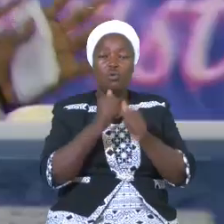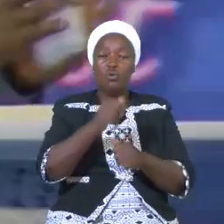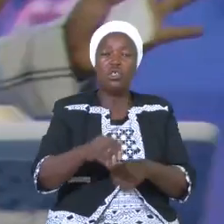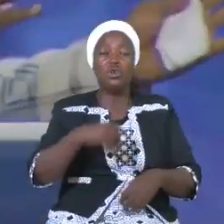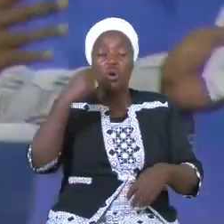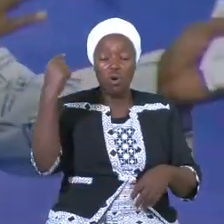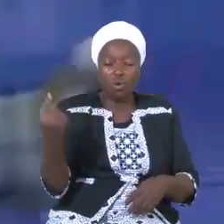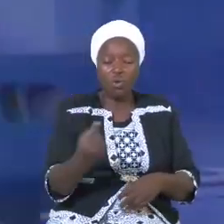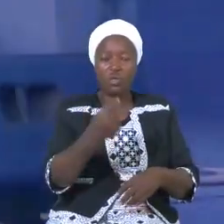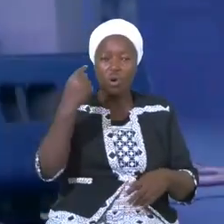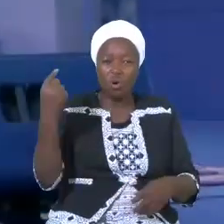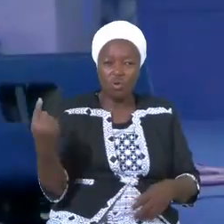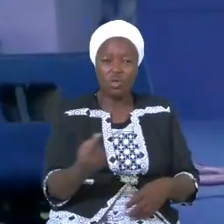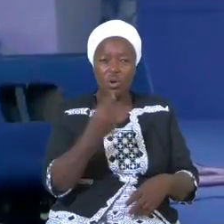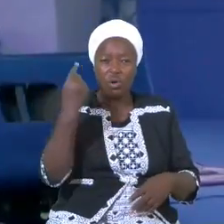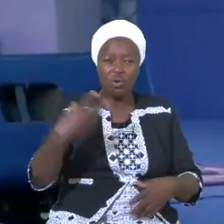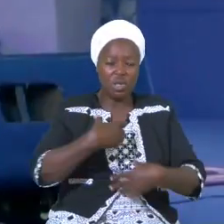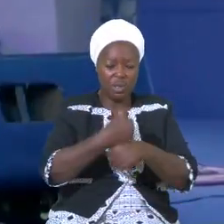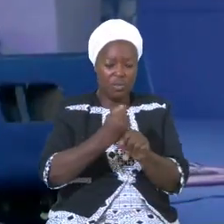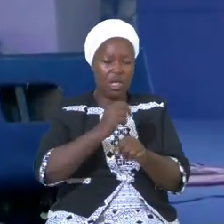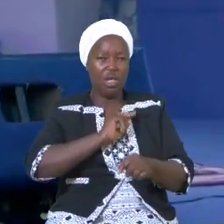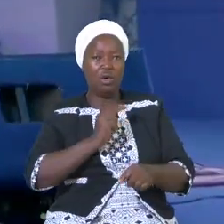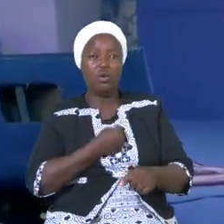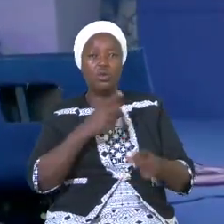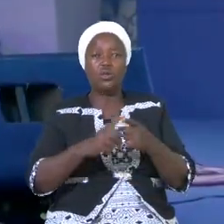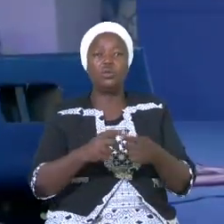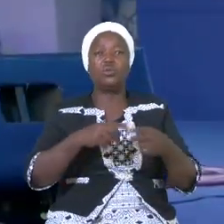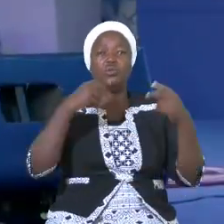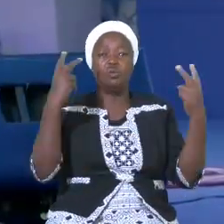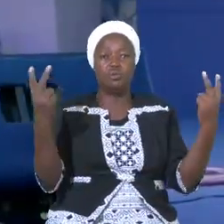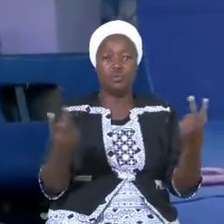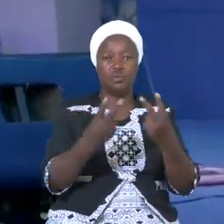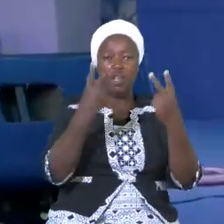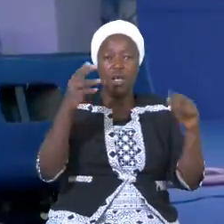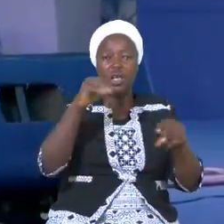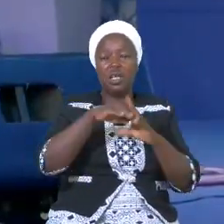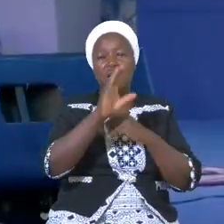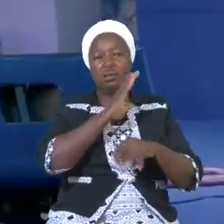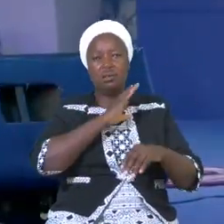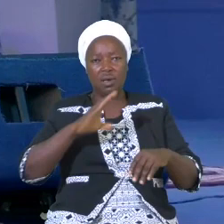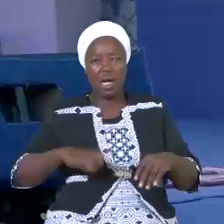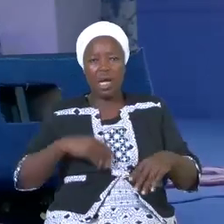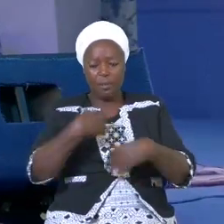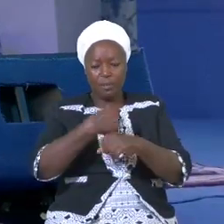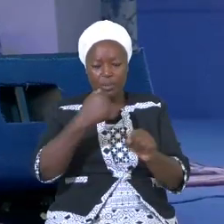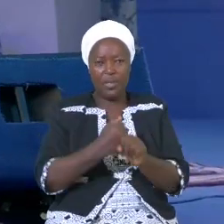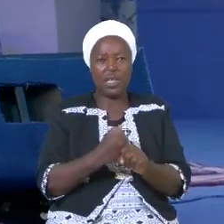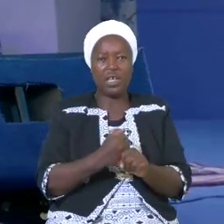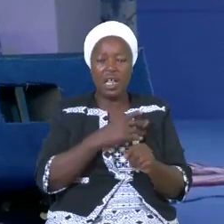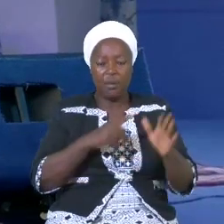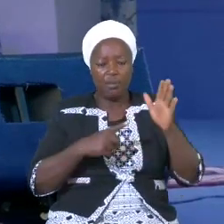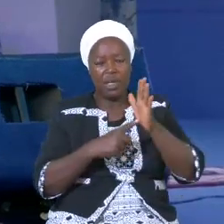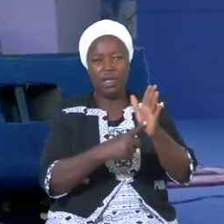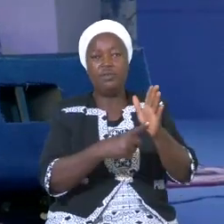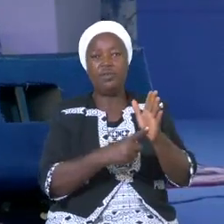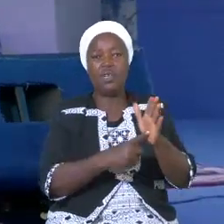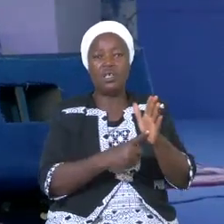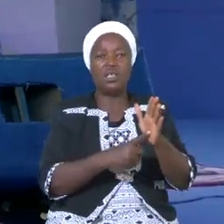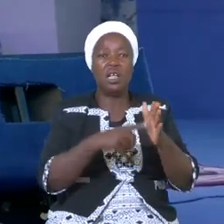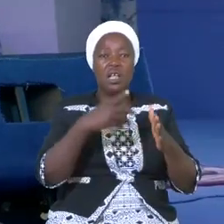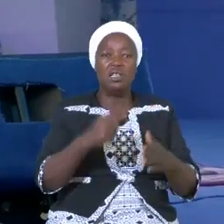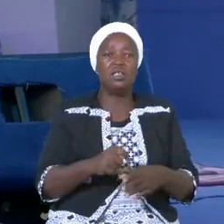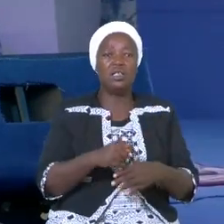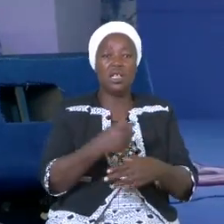always causes us to triumph in christ and make us manifest the savior of